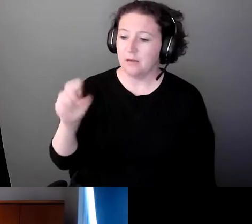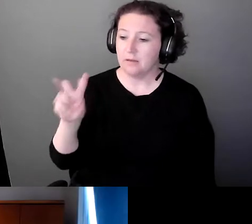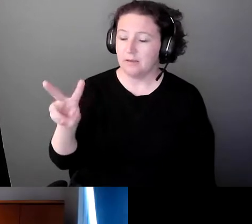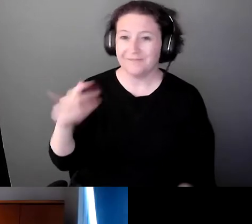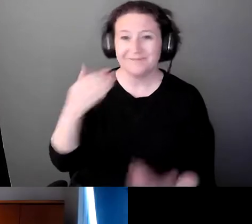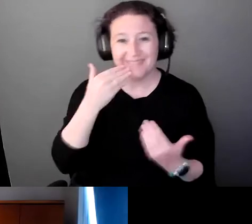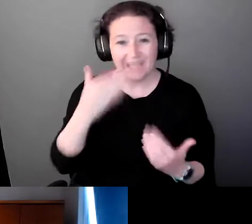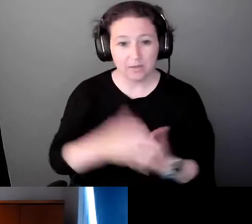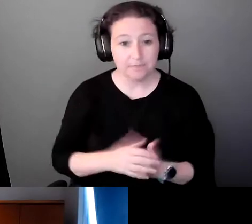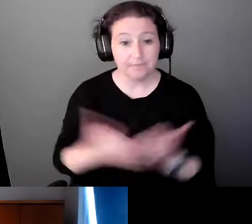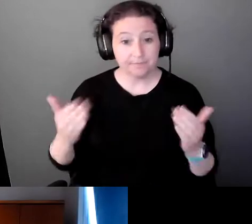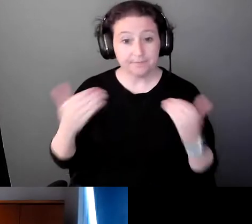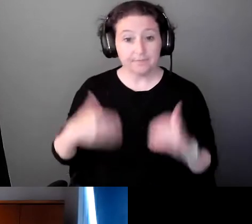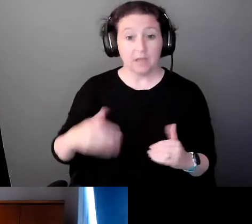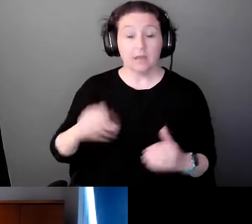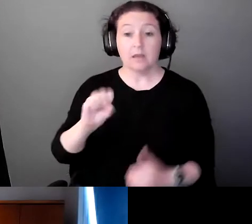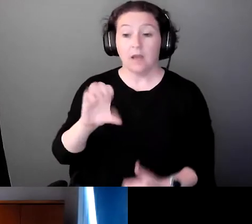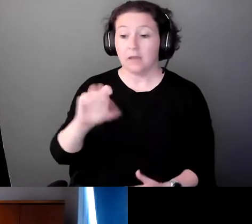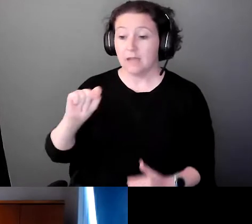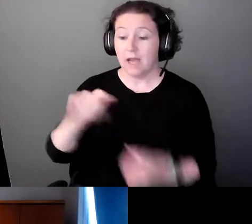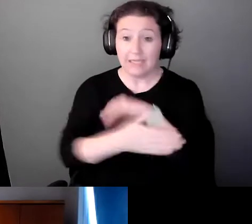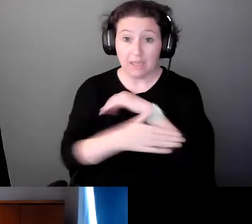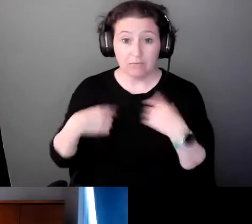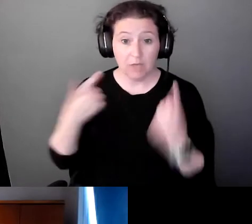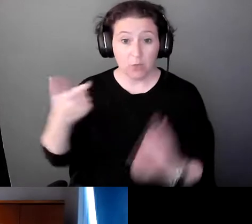In Scott County, we've had